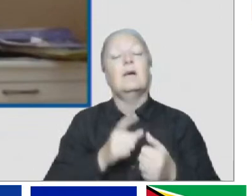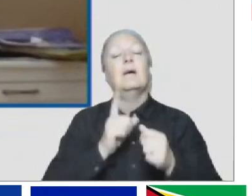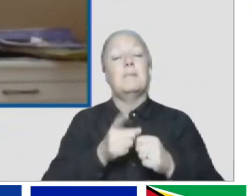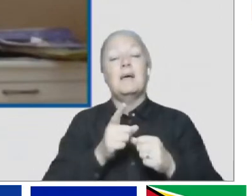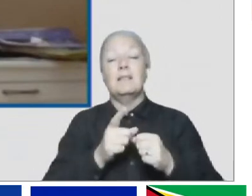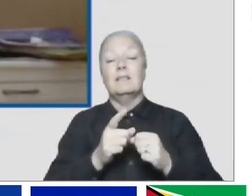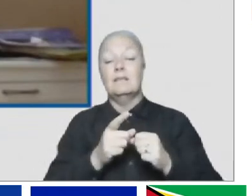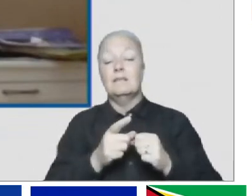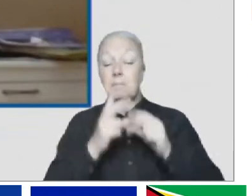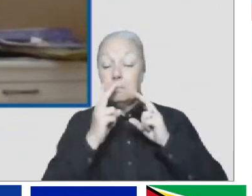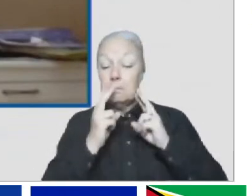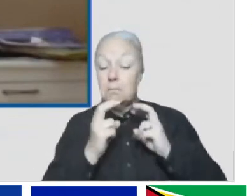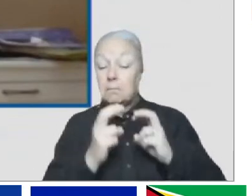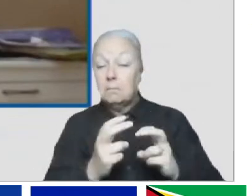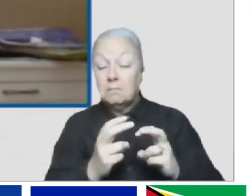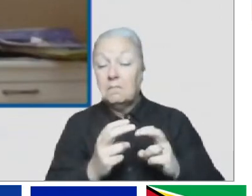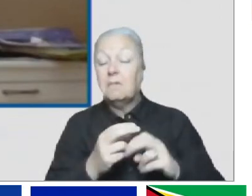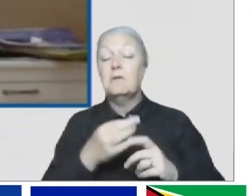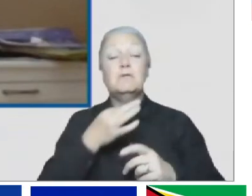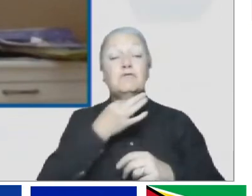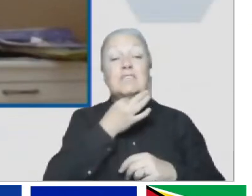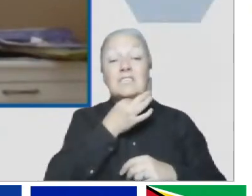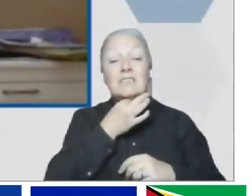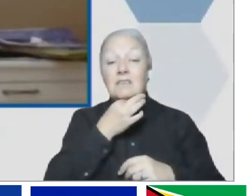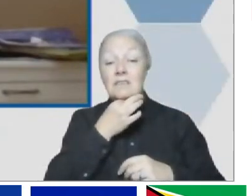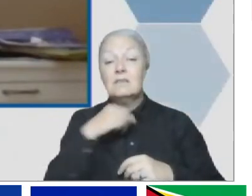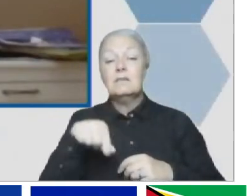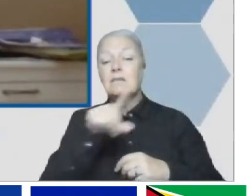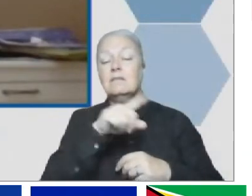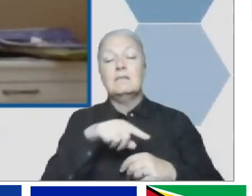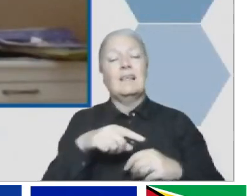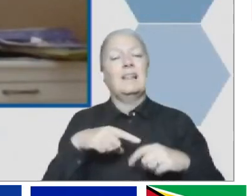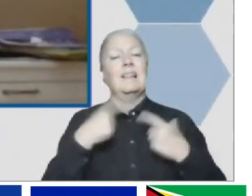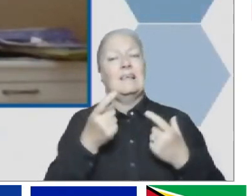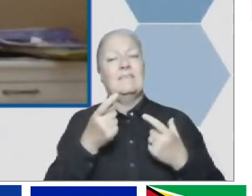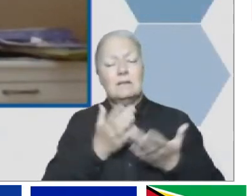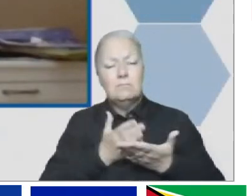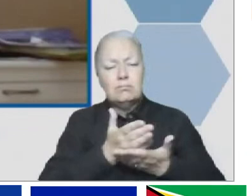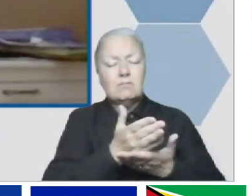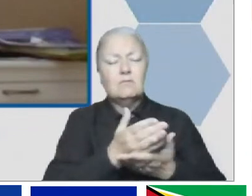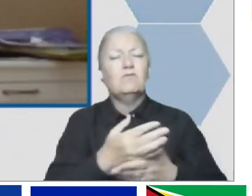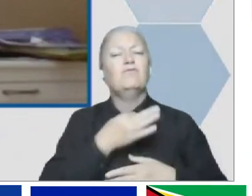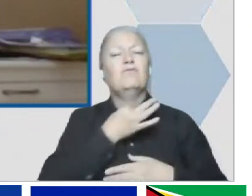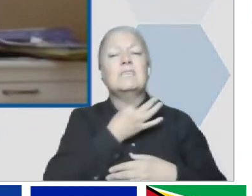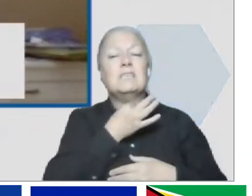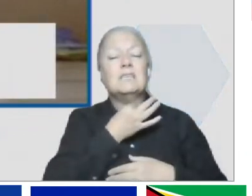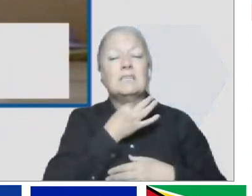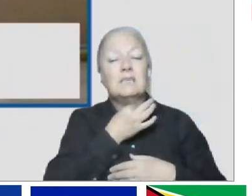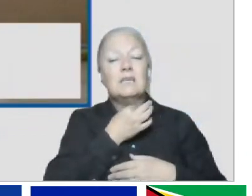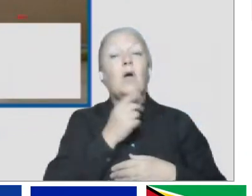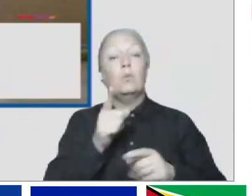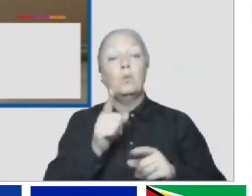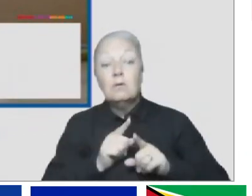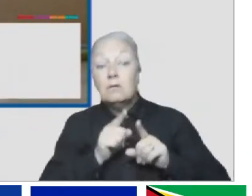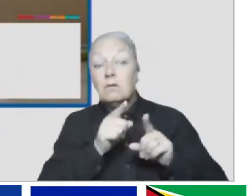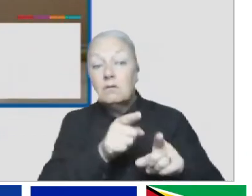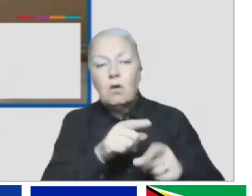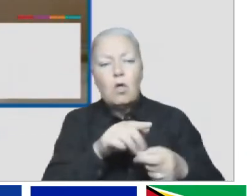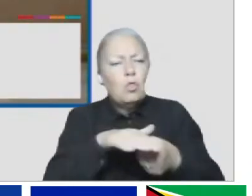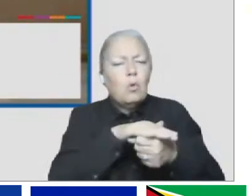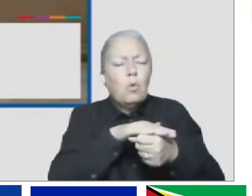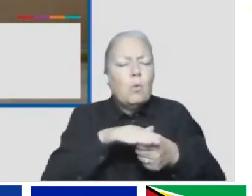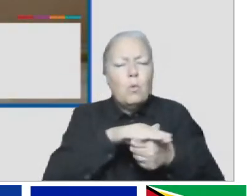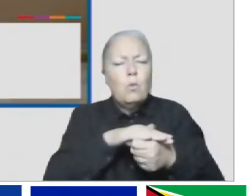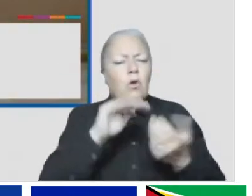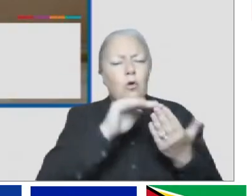is living that risk. So it is more important now, go to those areas, the local areas, local capacities need to be